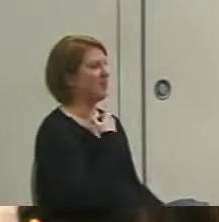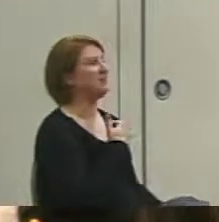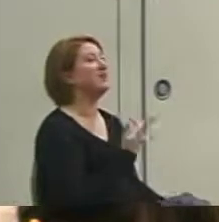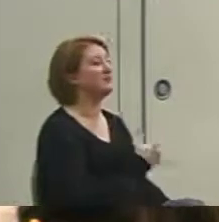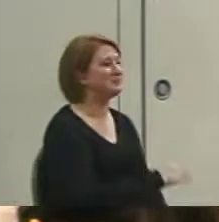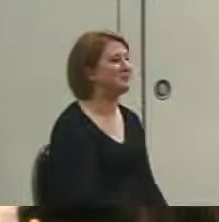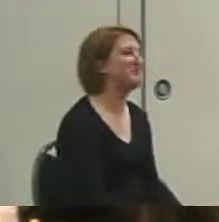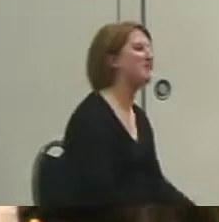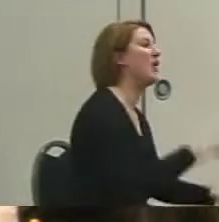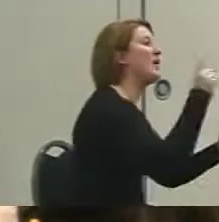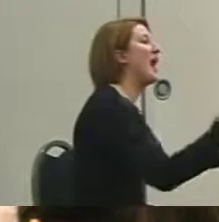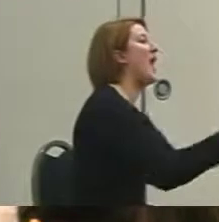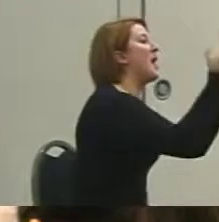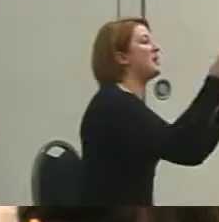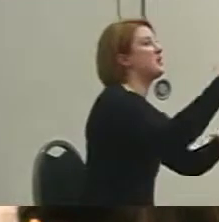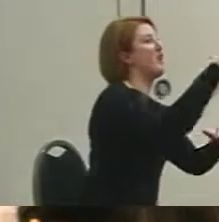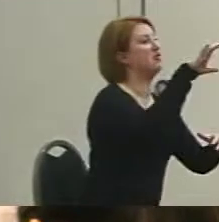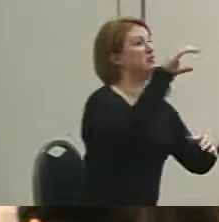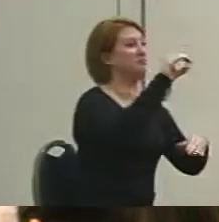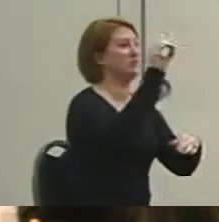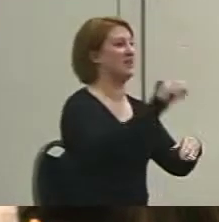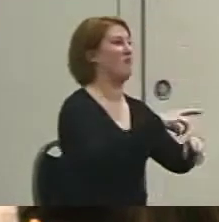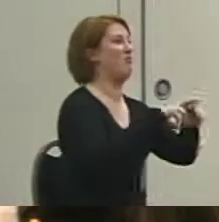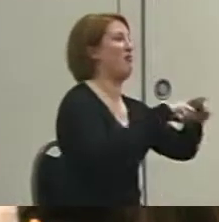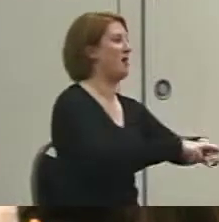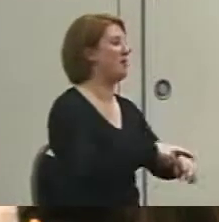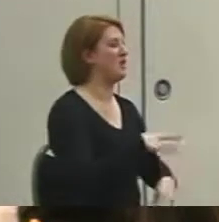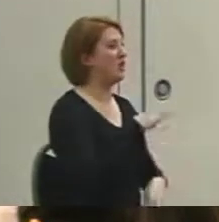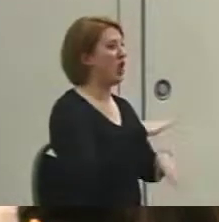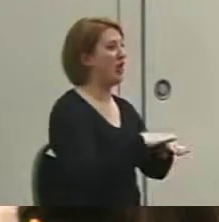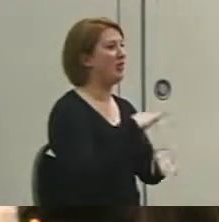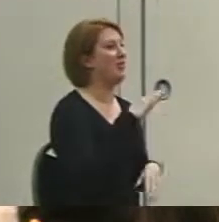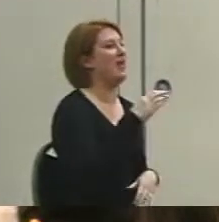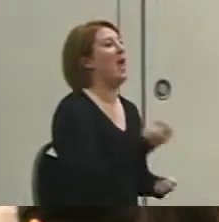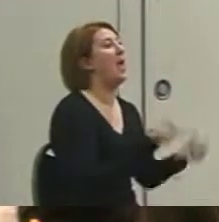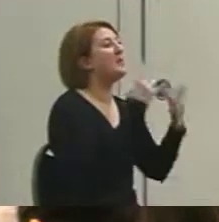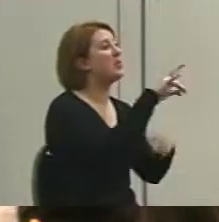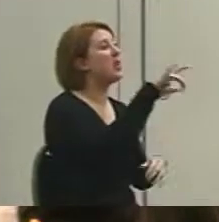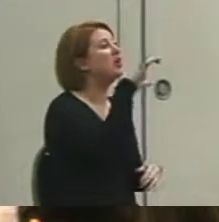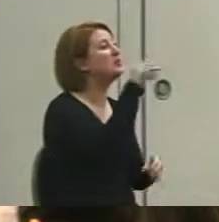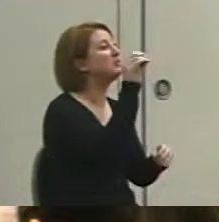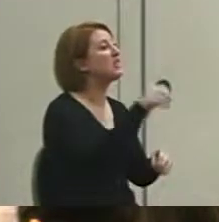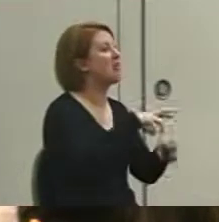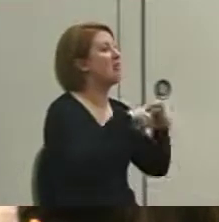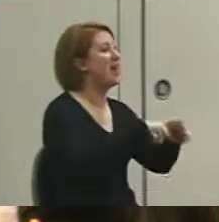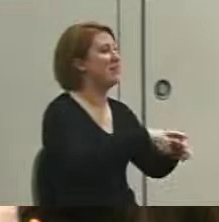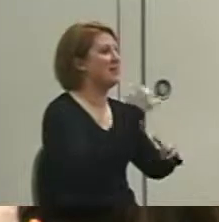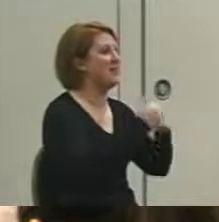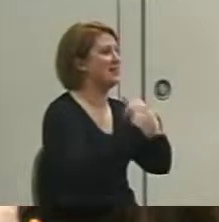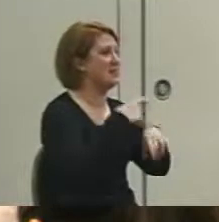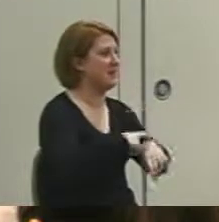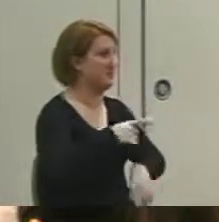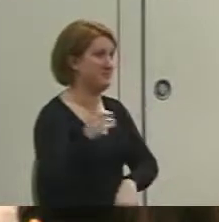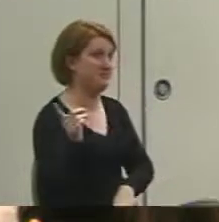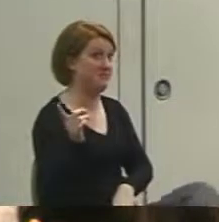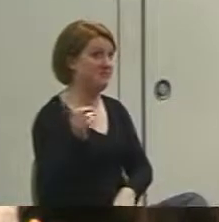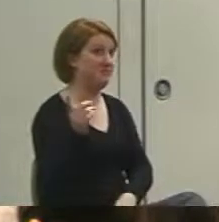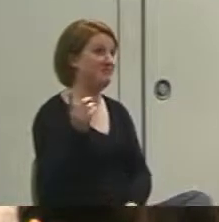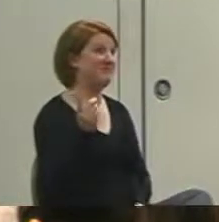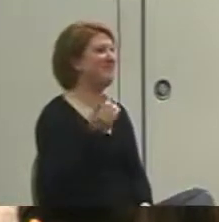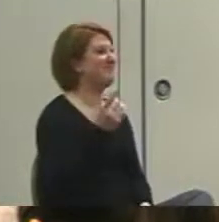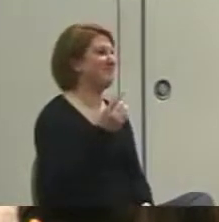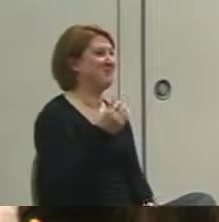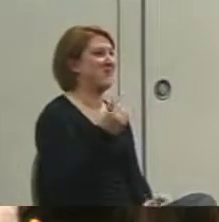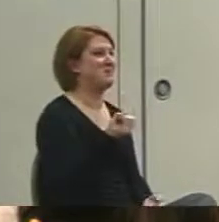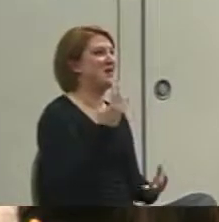Okay, how many of you got 100% reliability on this last time? A lot more people. Now there are a couple of reasons for that.